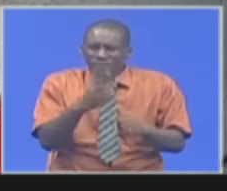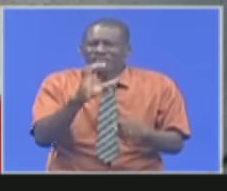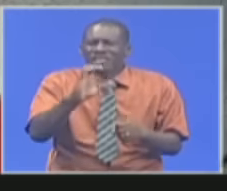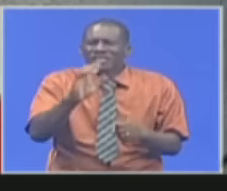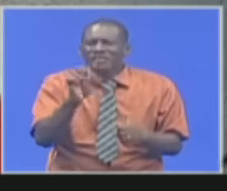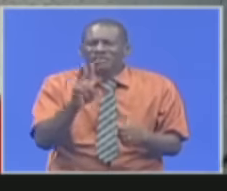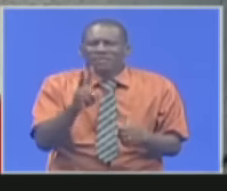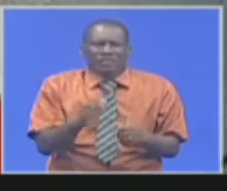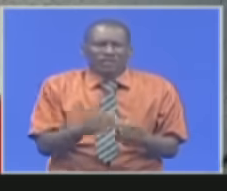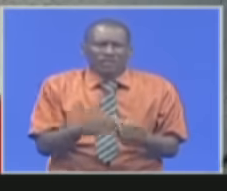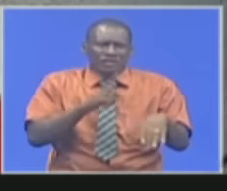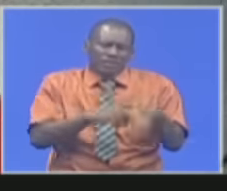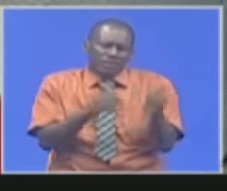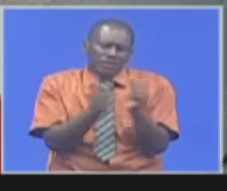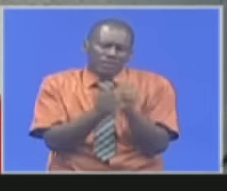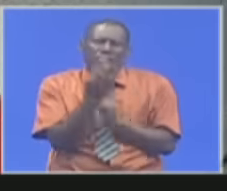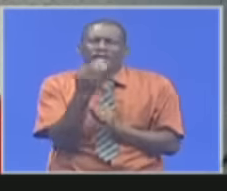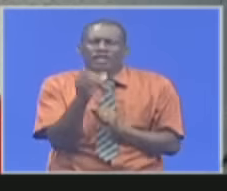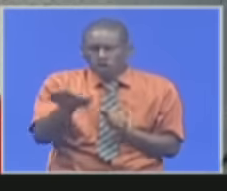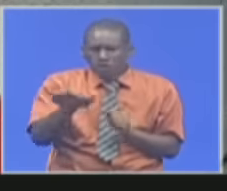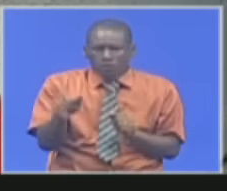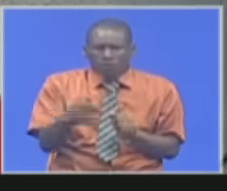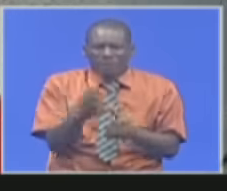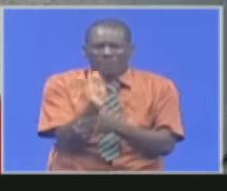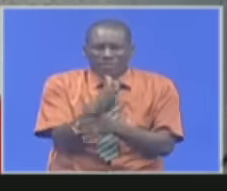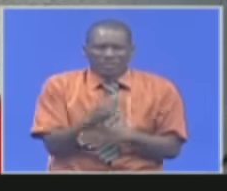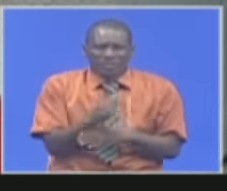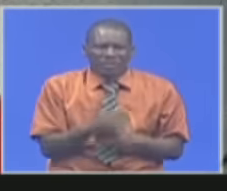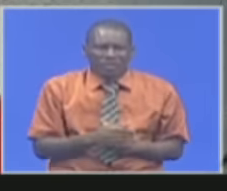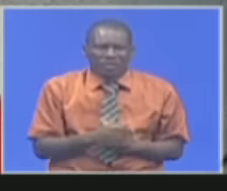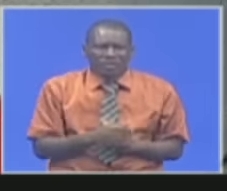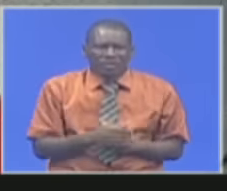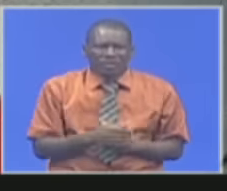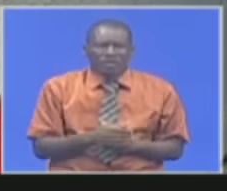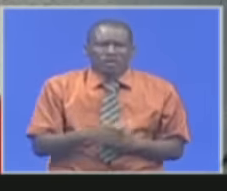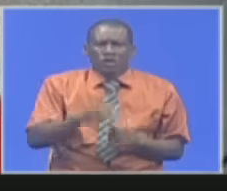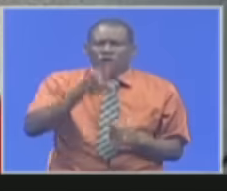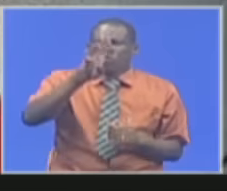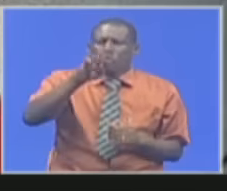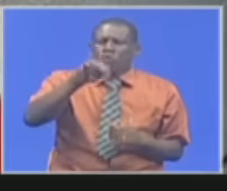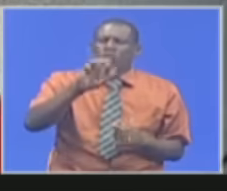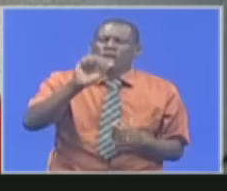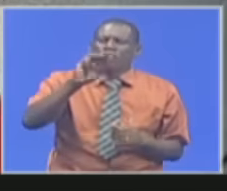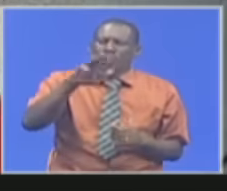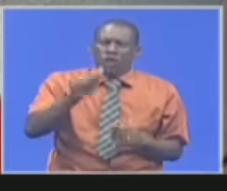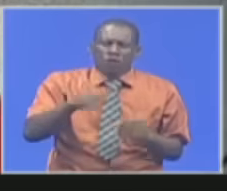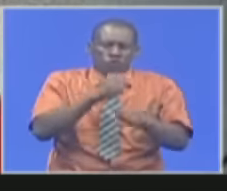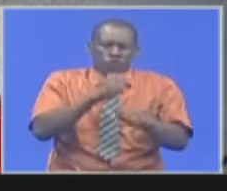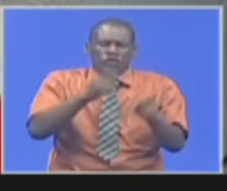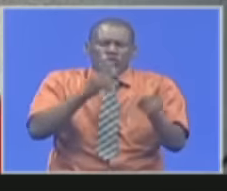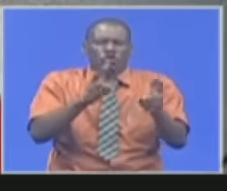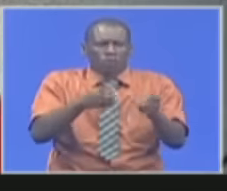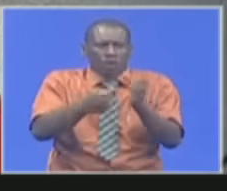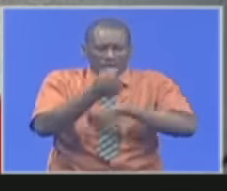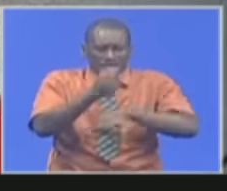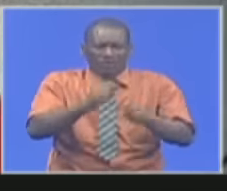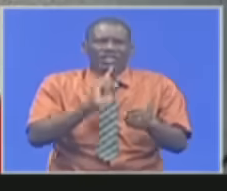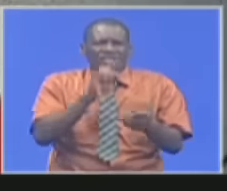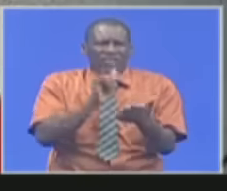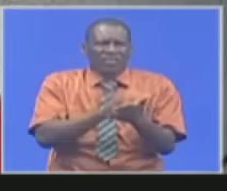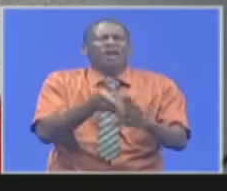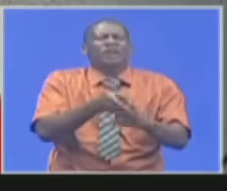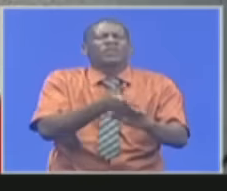At around 10:30 a.m. Thursday, Athanas Mwema was going about his normal activities. He says he had just